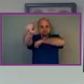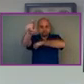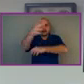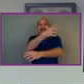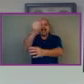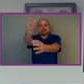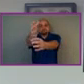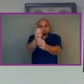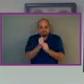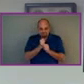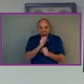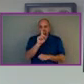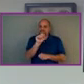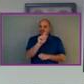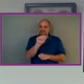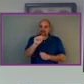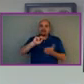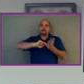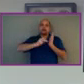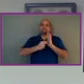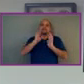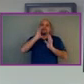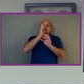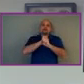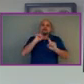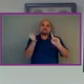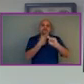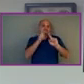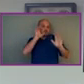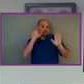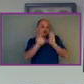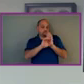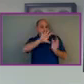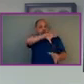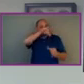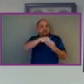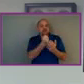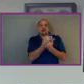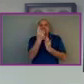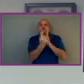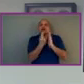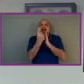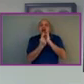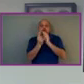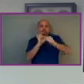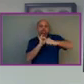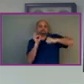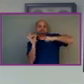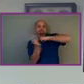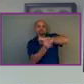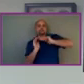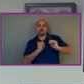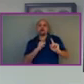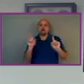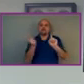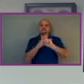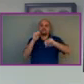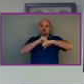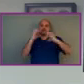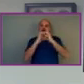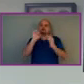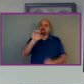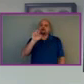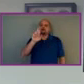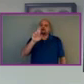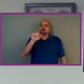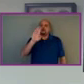data. So we'll have the first images back within a few hours after flying by the first asteroid, which is Eurybates. We'll be there